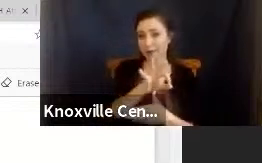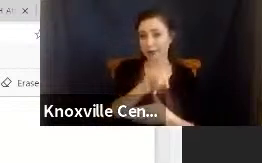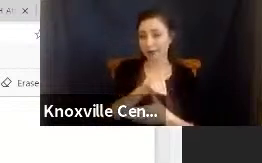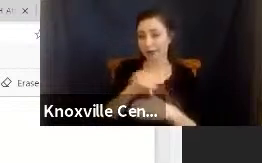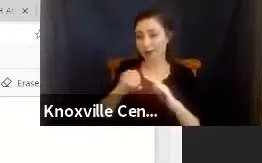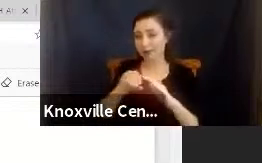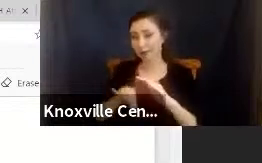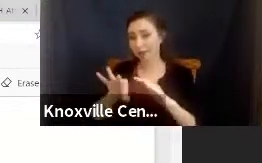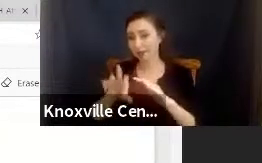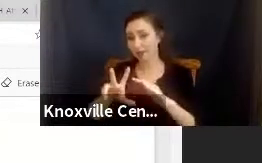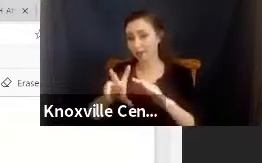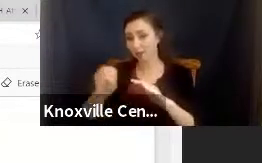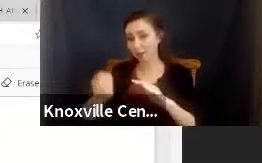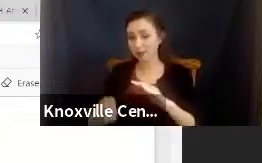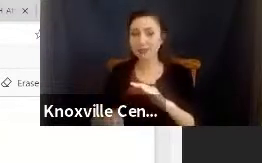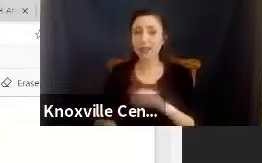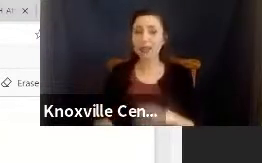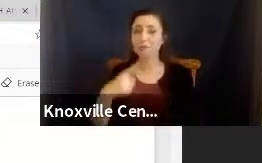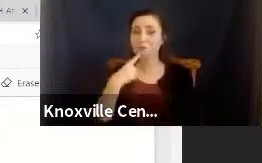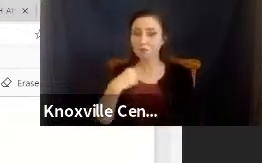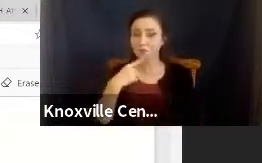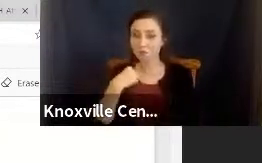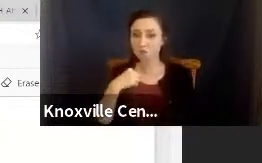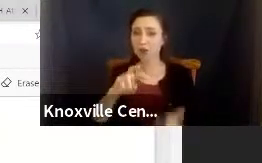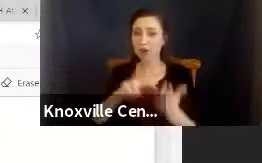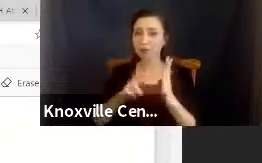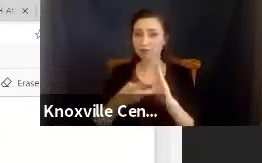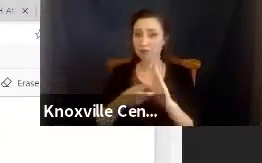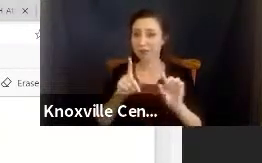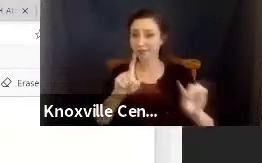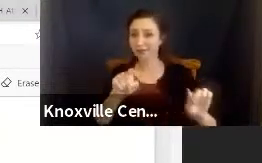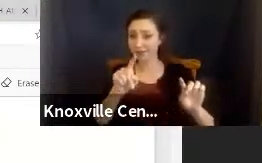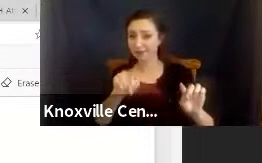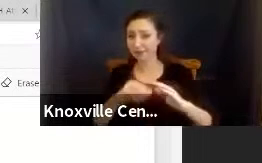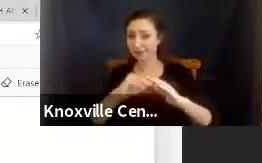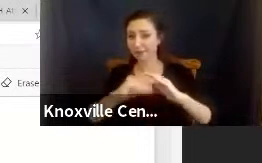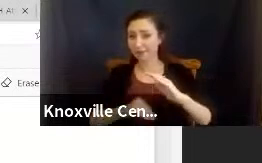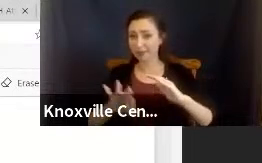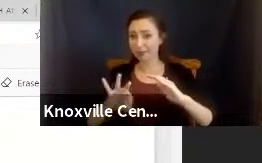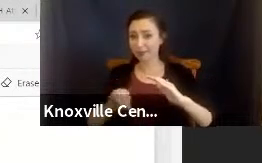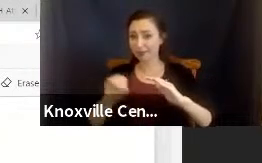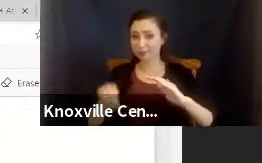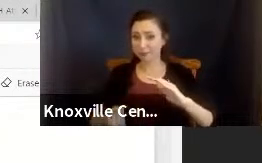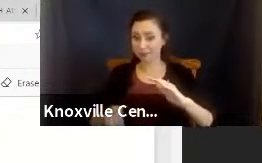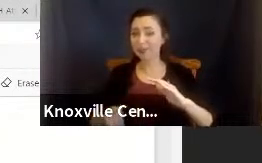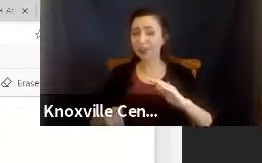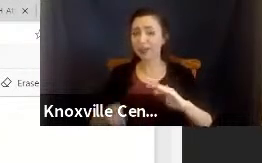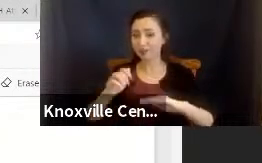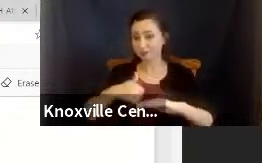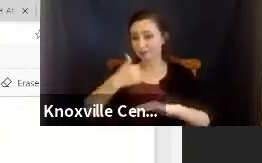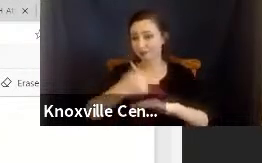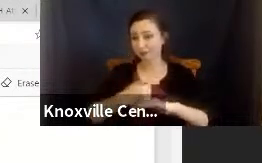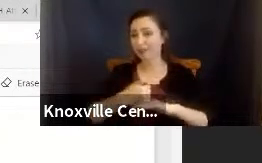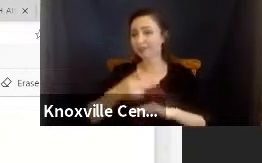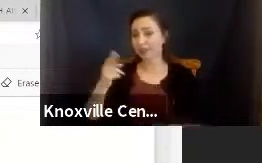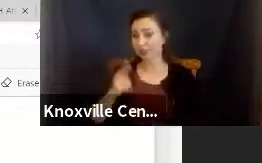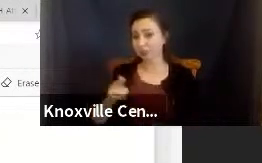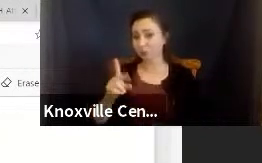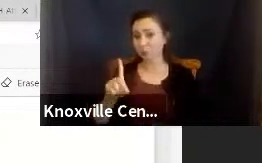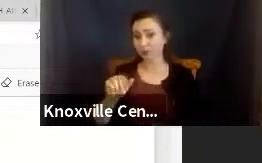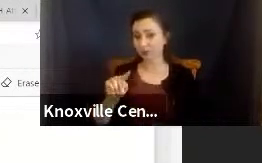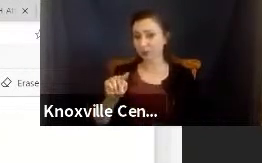93%. And red is an attendance rate of less than 90% based on historical